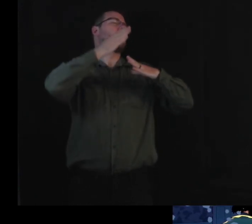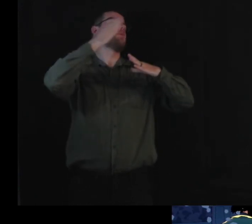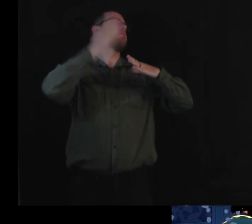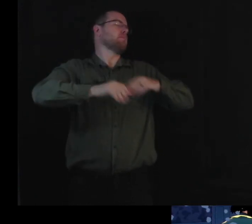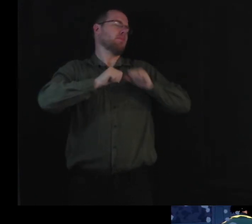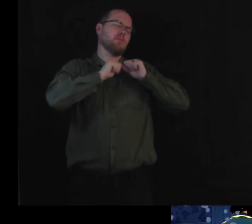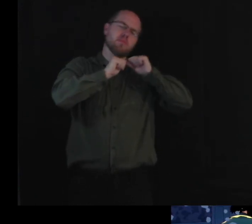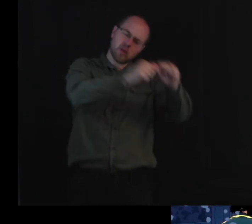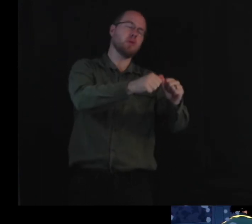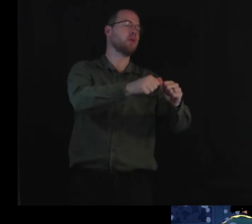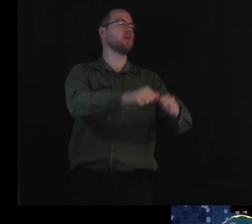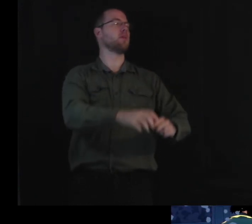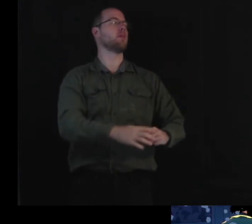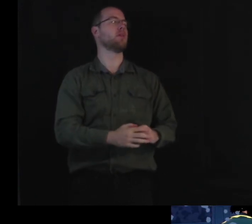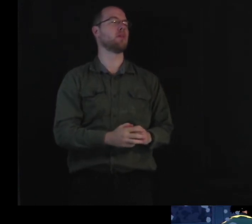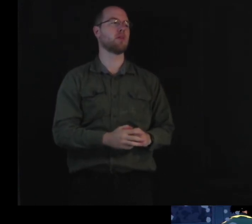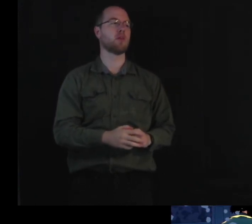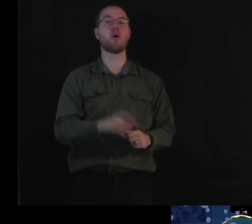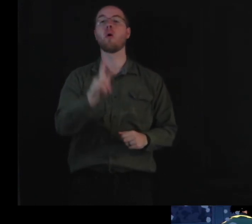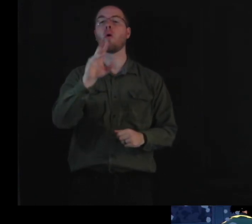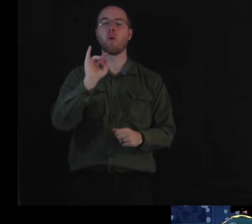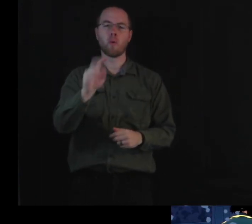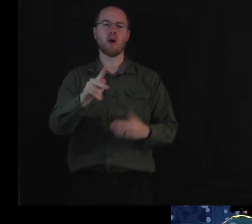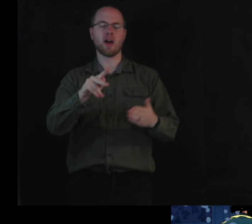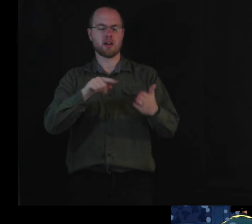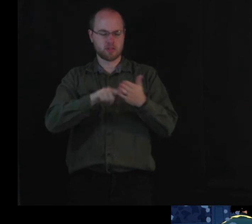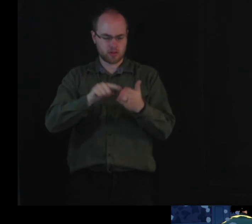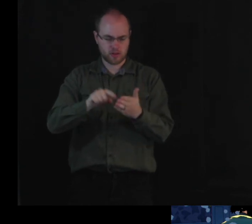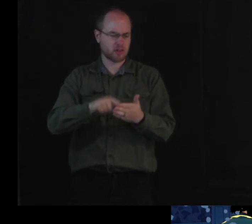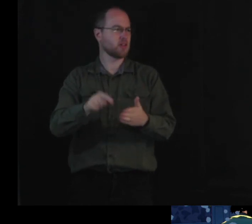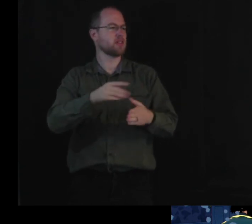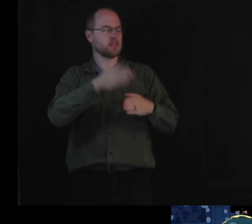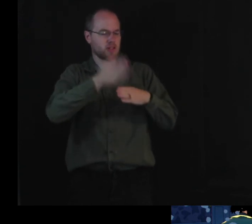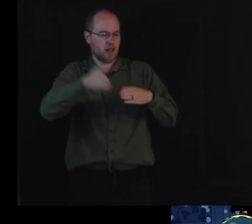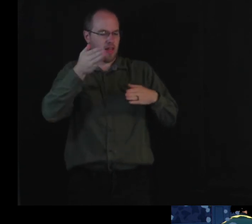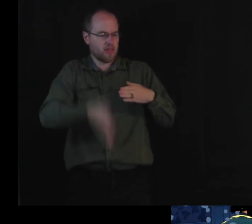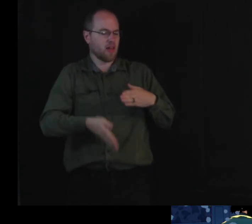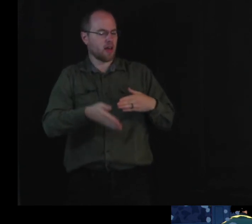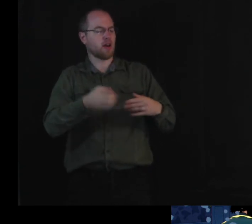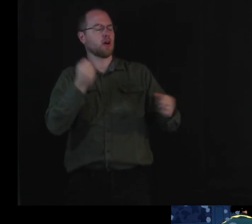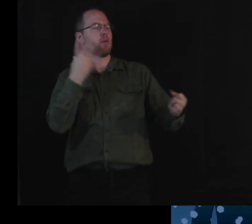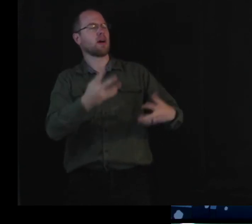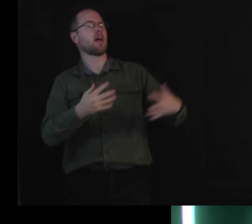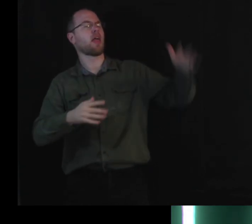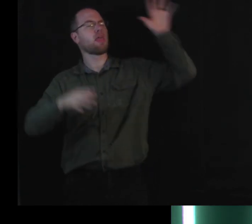Wick's search ended there, blinded by ice and snow.